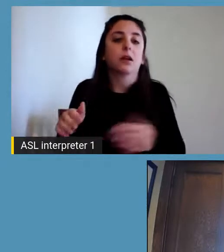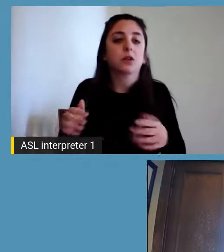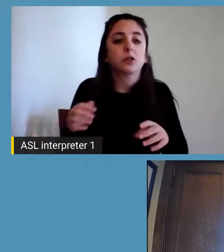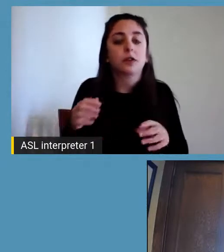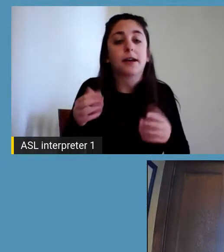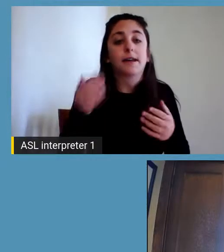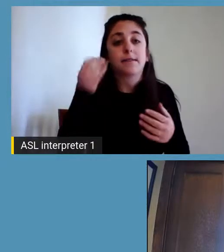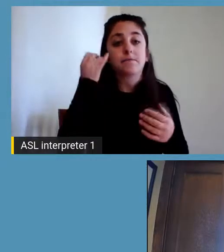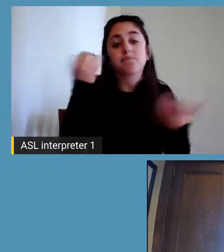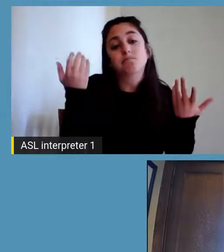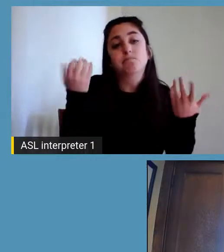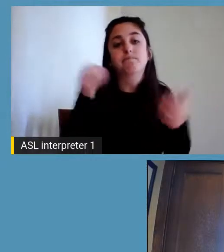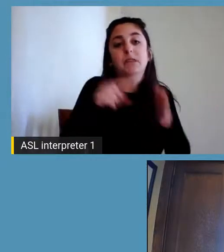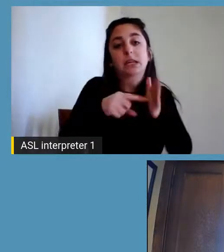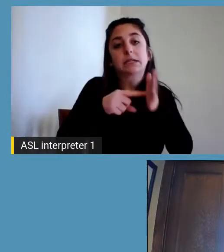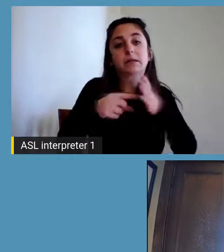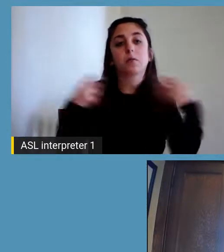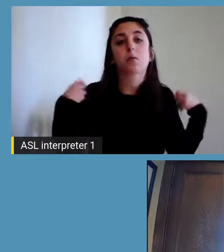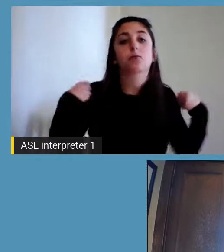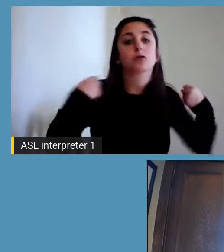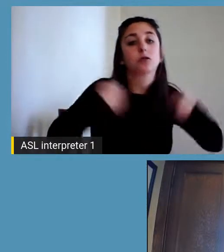can also, I'm